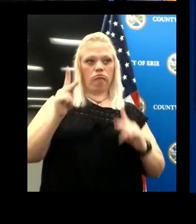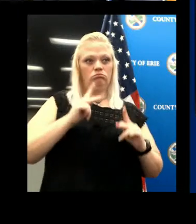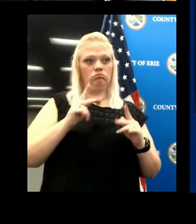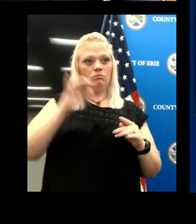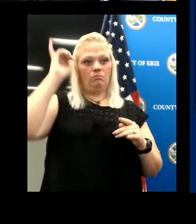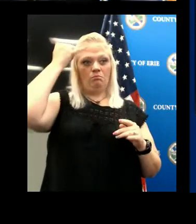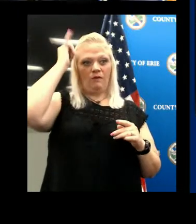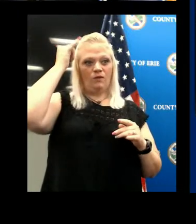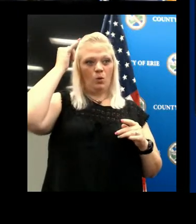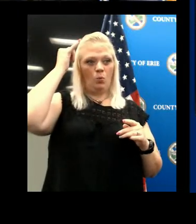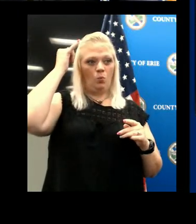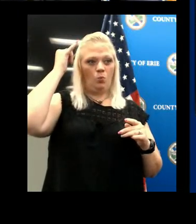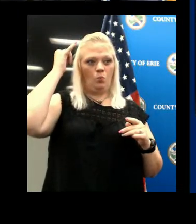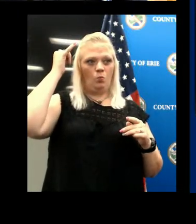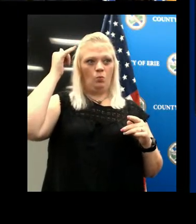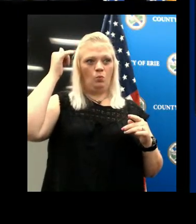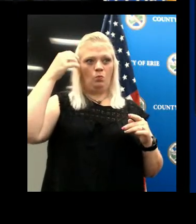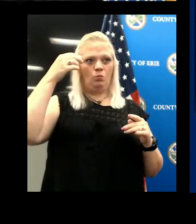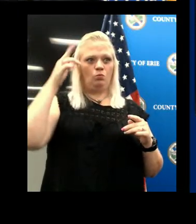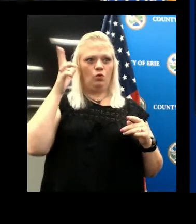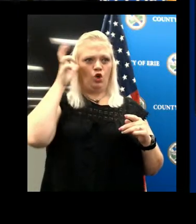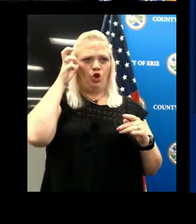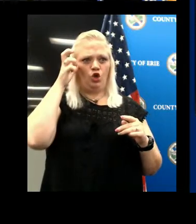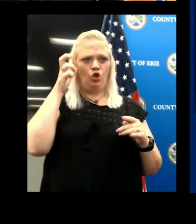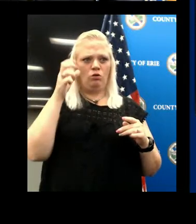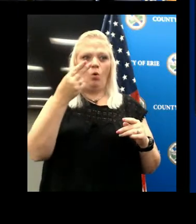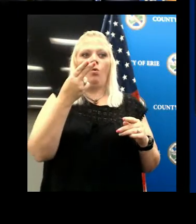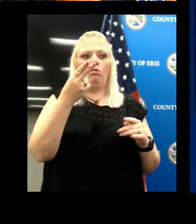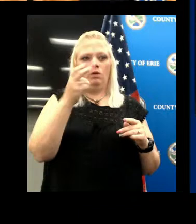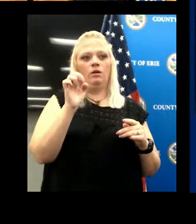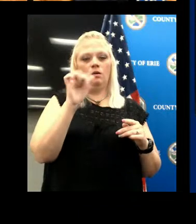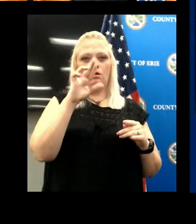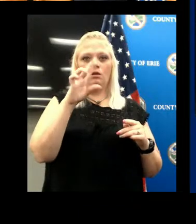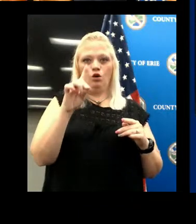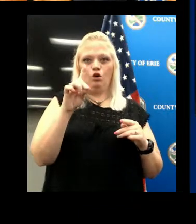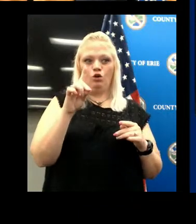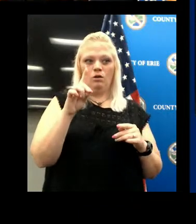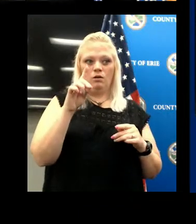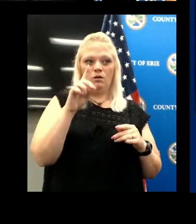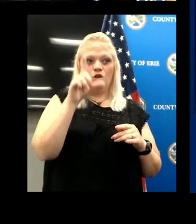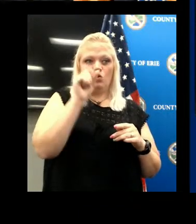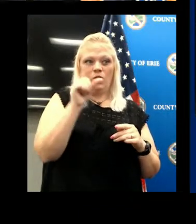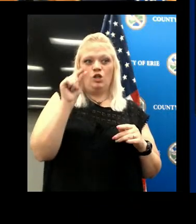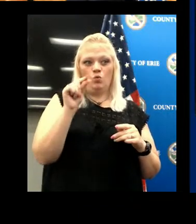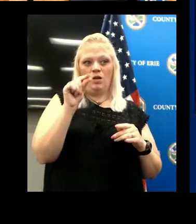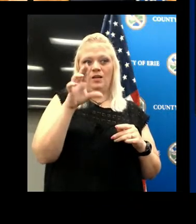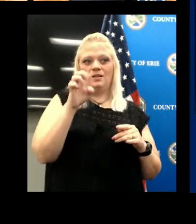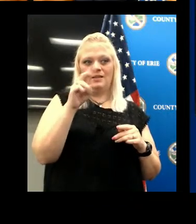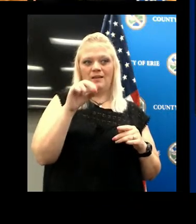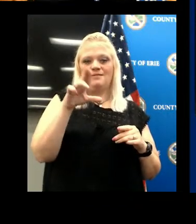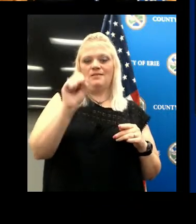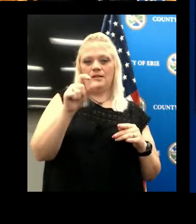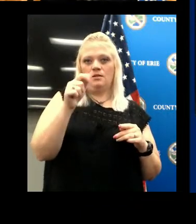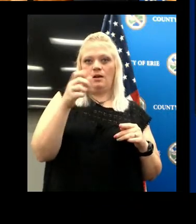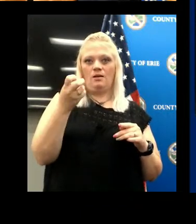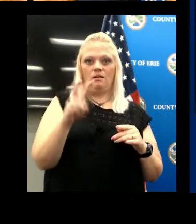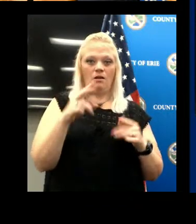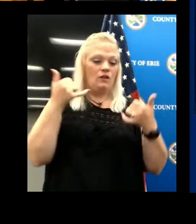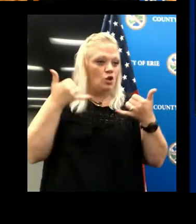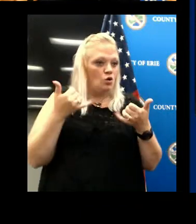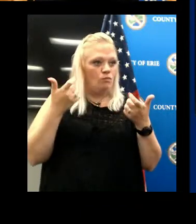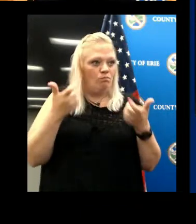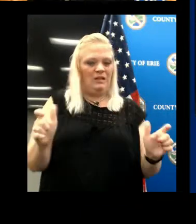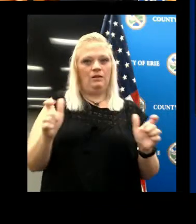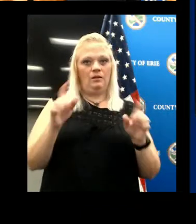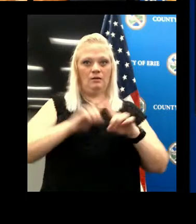Buffalo Herd. Get counted. Go to 2020census.gov. It will make a huge difference in our congressional